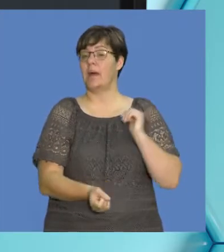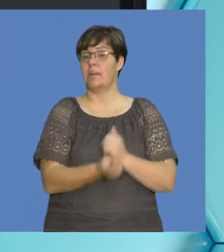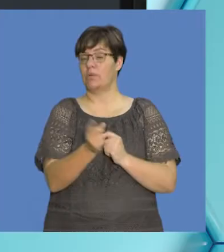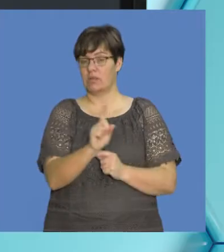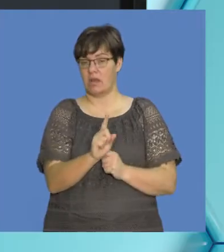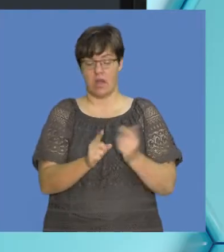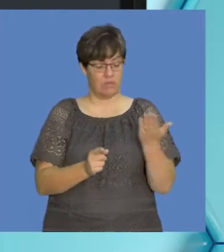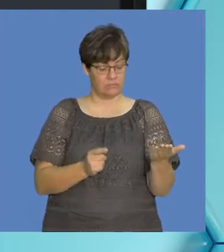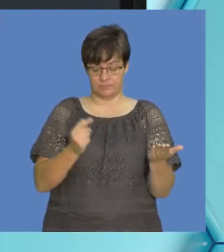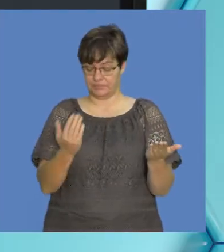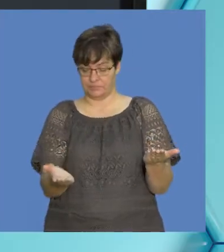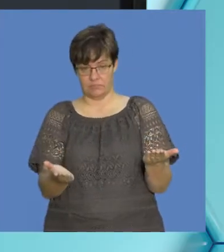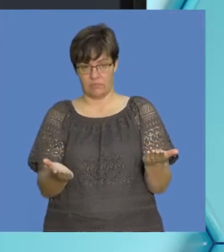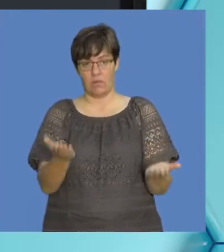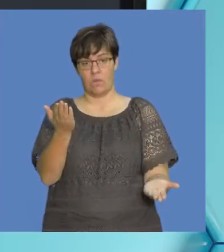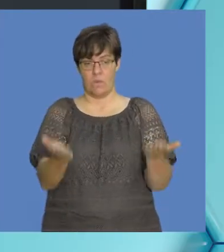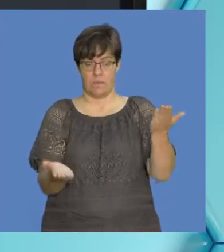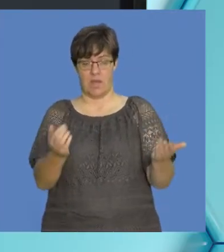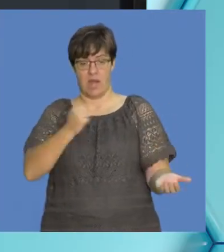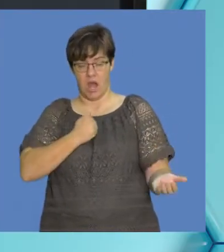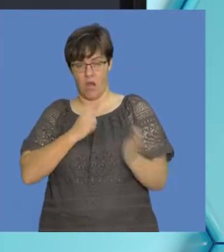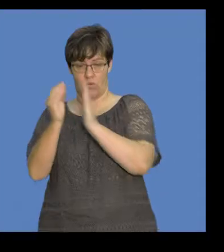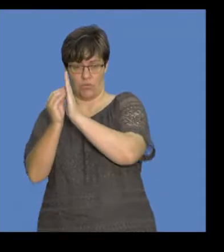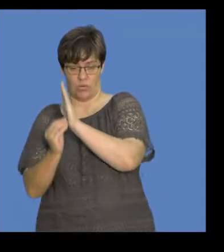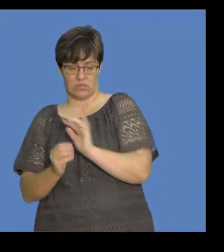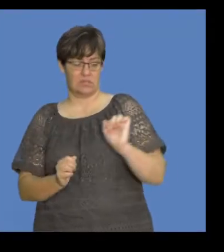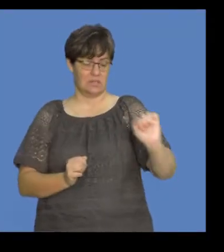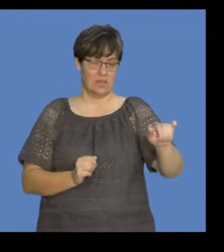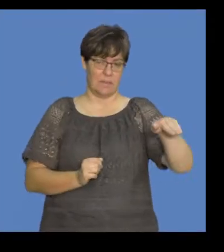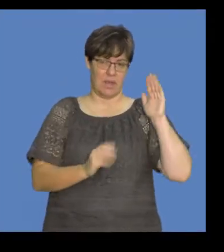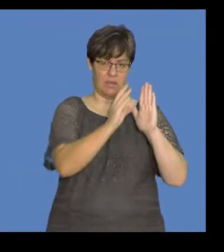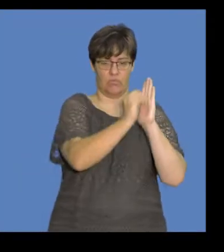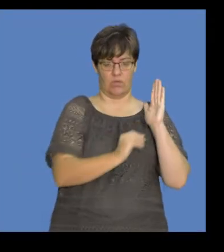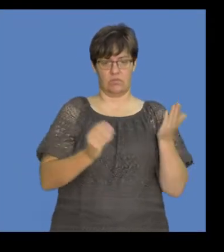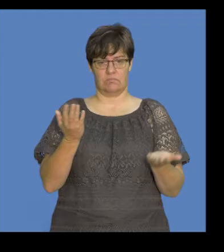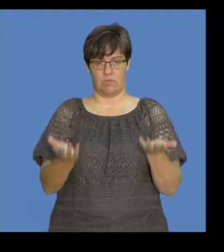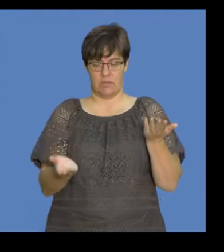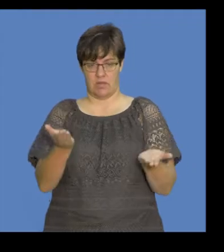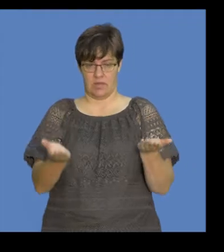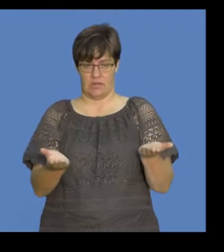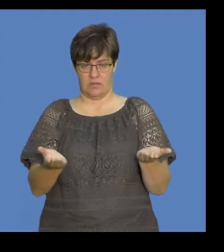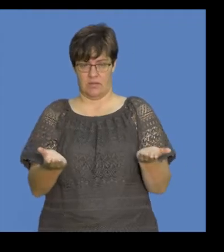us comparing our records with the records of the bank, and therefore making